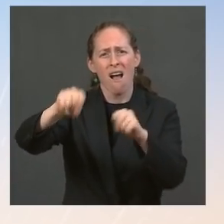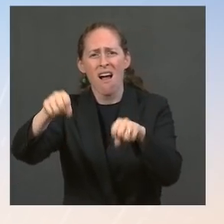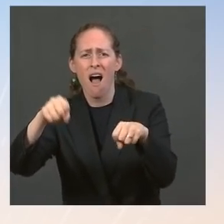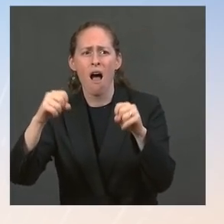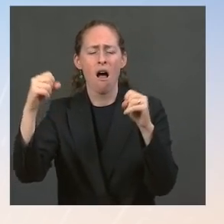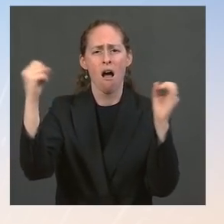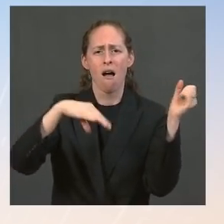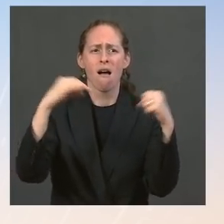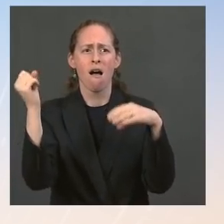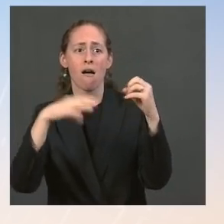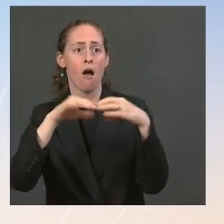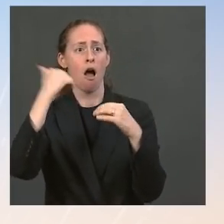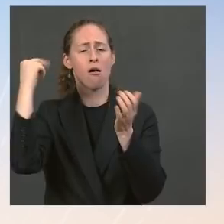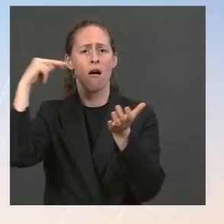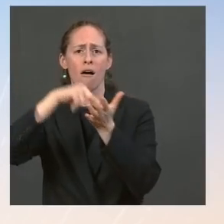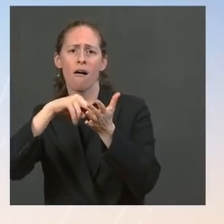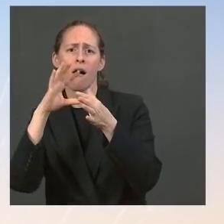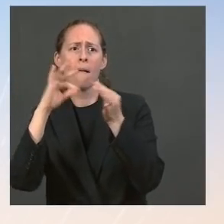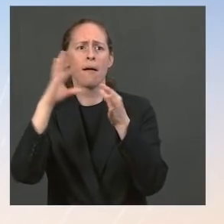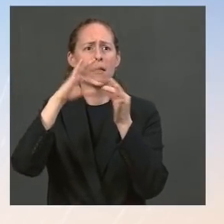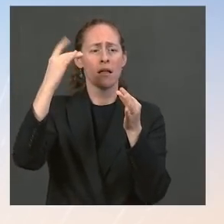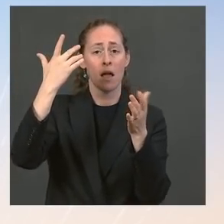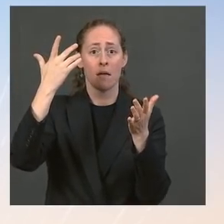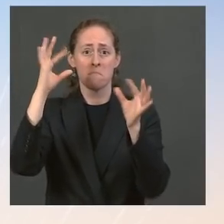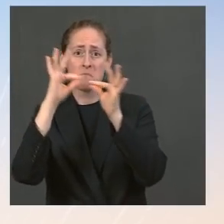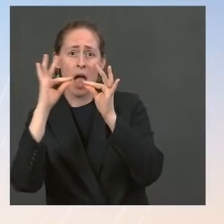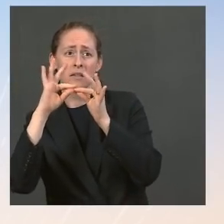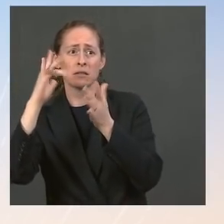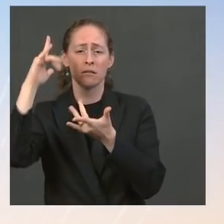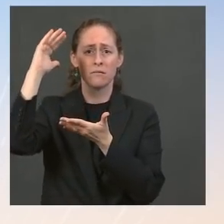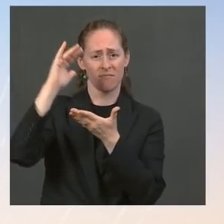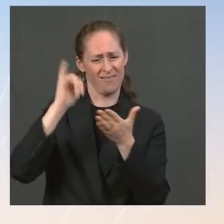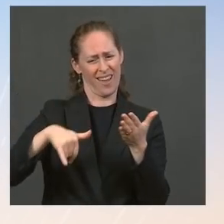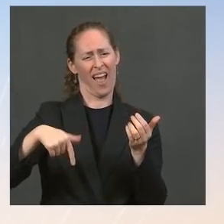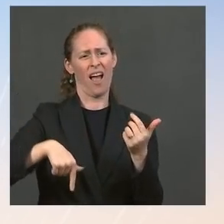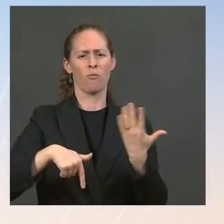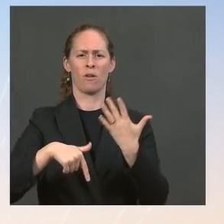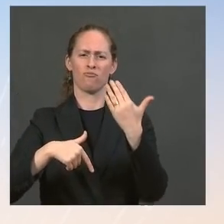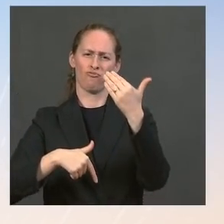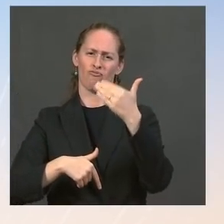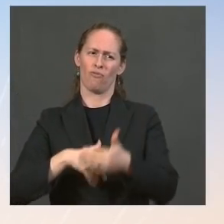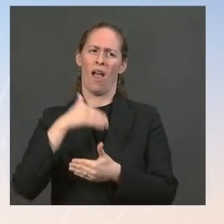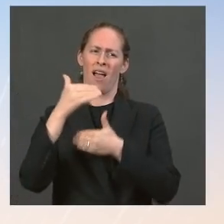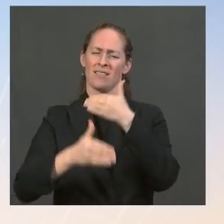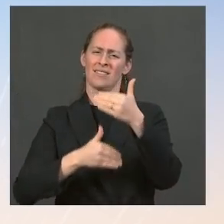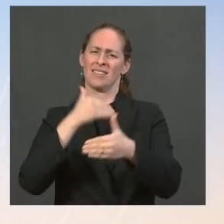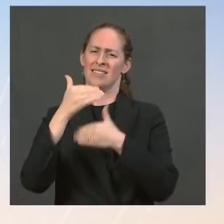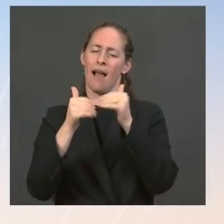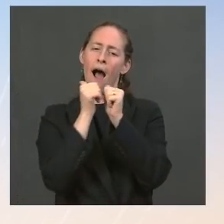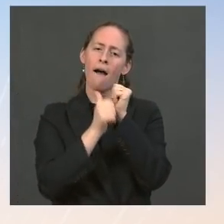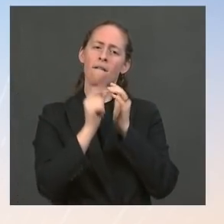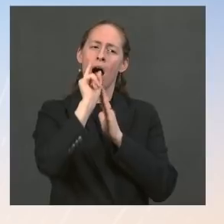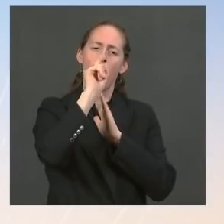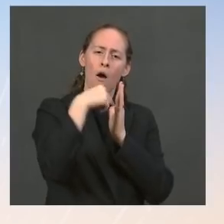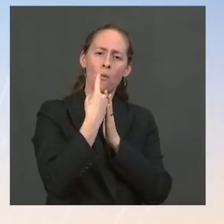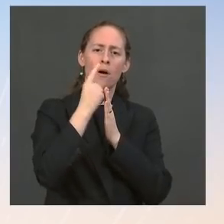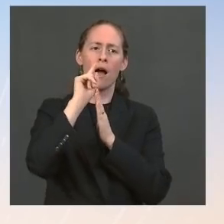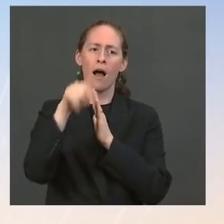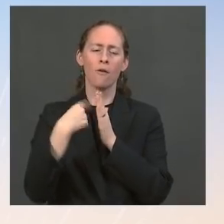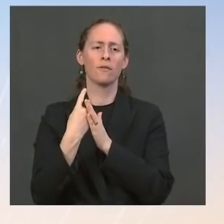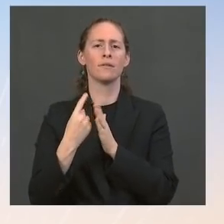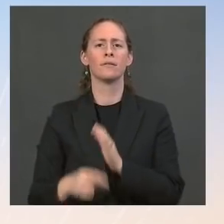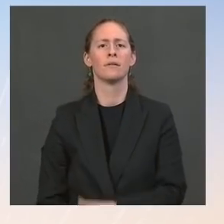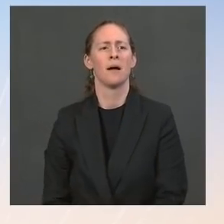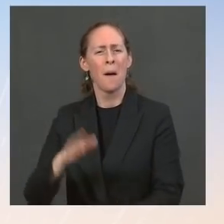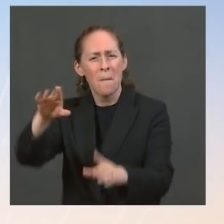some coming down. That's a sense of progress, and we're working on it hour by hour here. Does he feel that he needs it